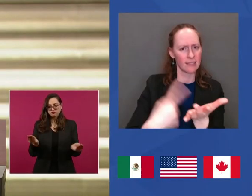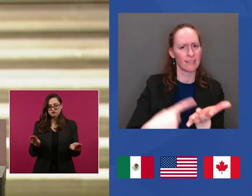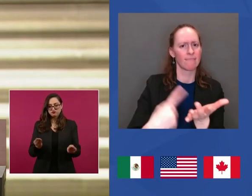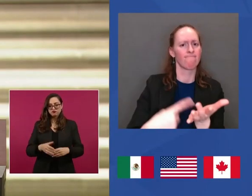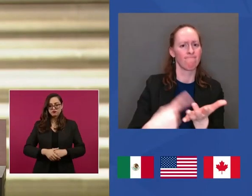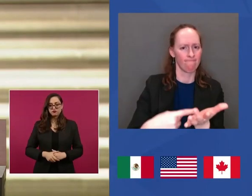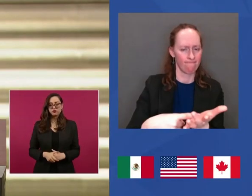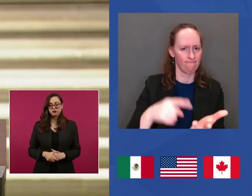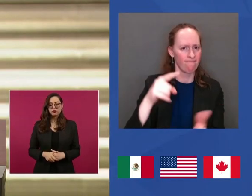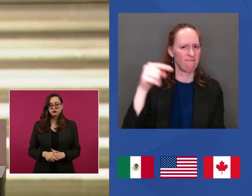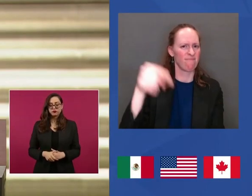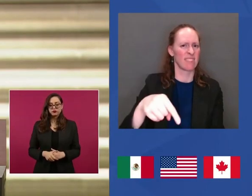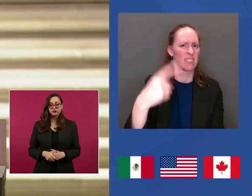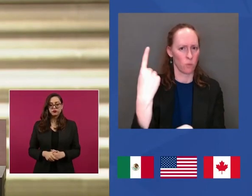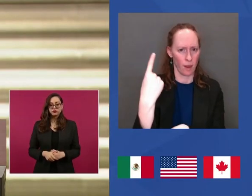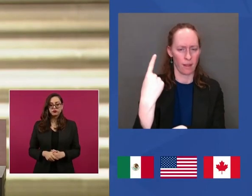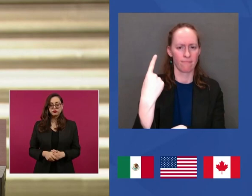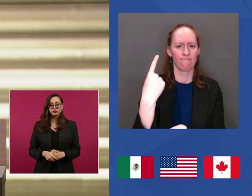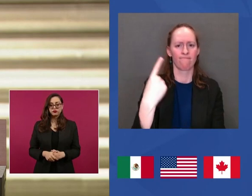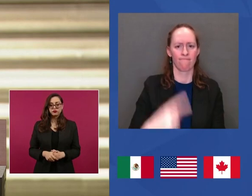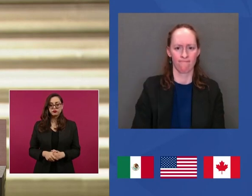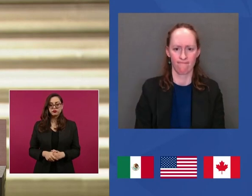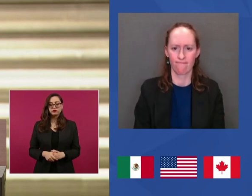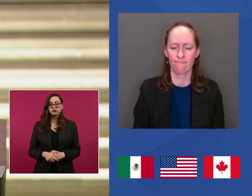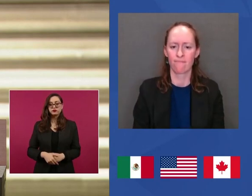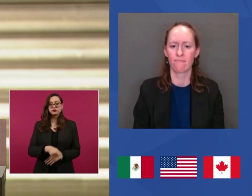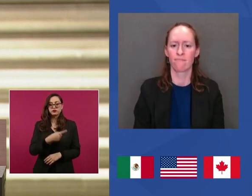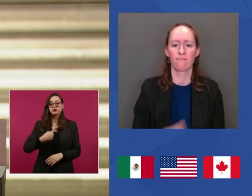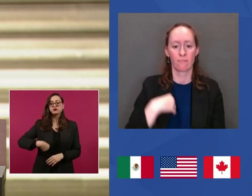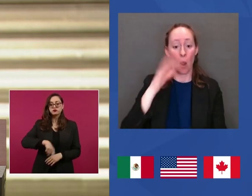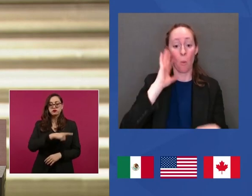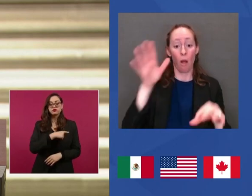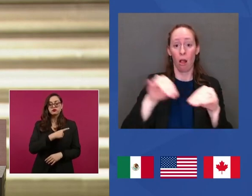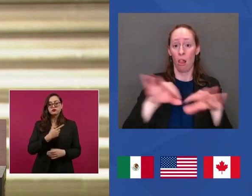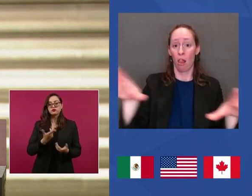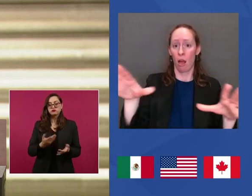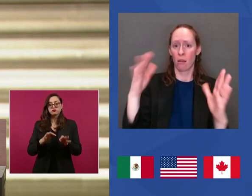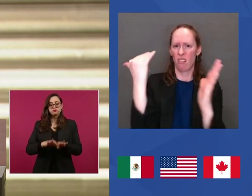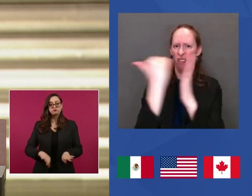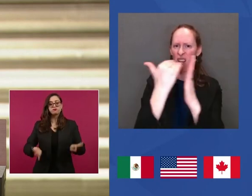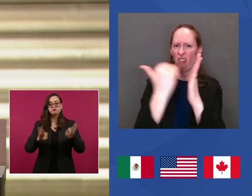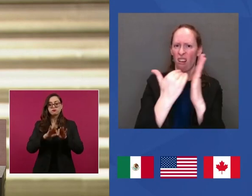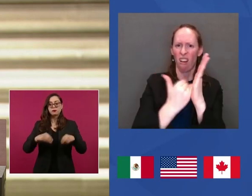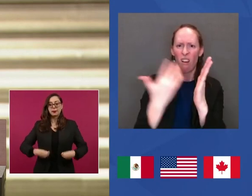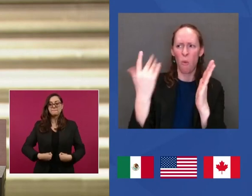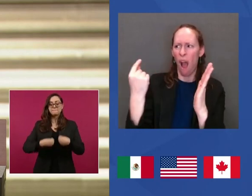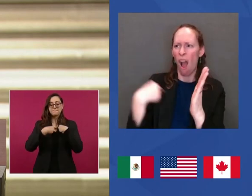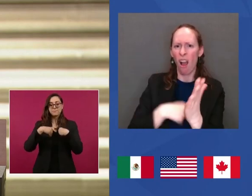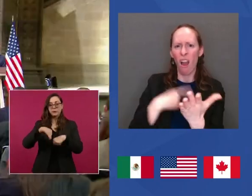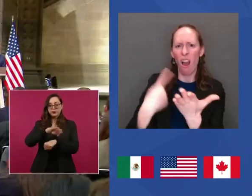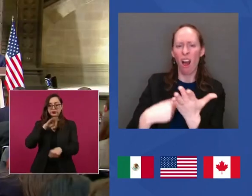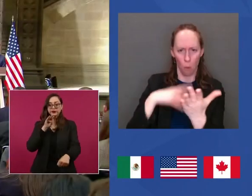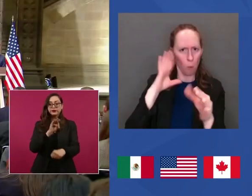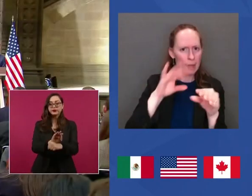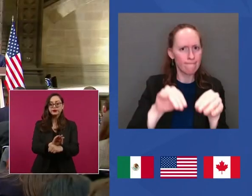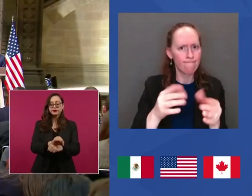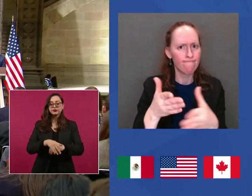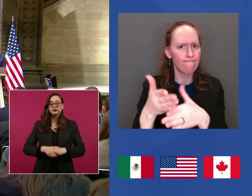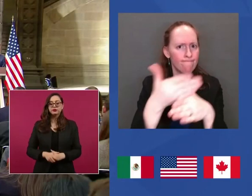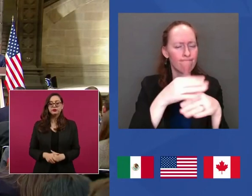about to give you, and we are defending life, the life. As I was telling